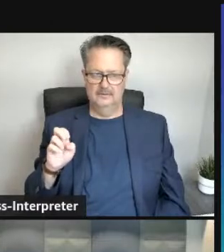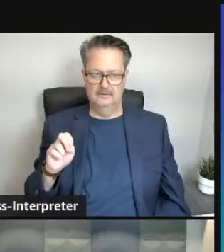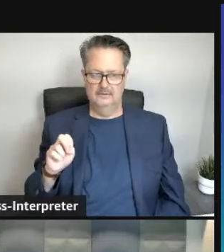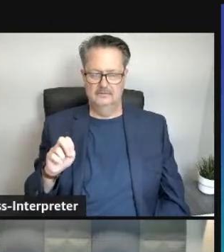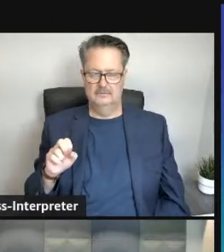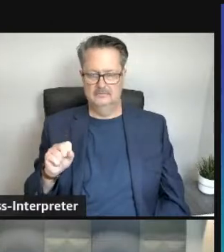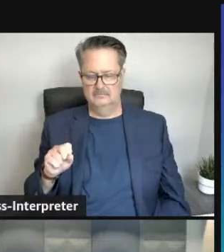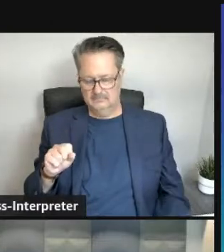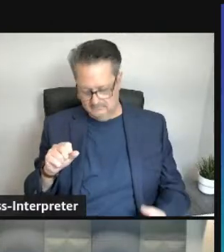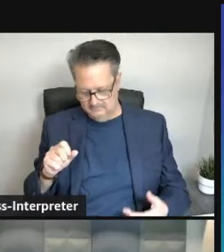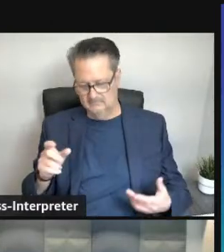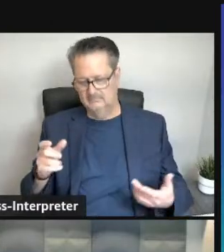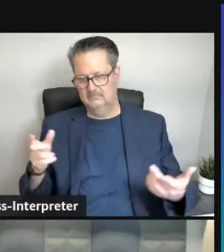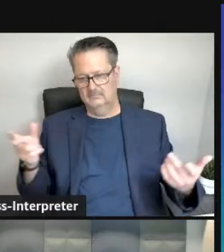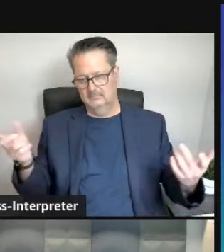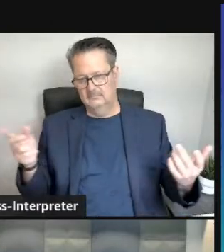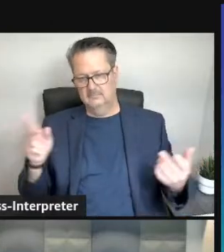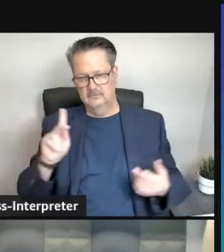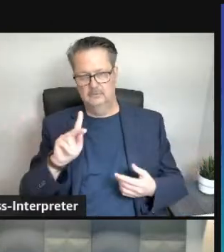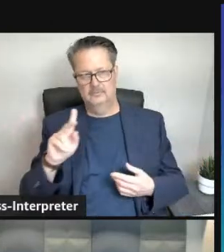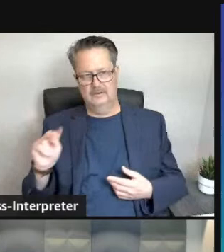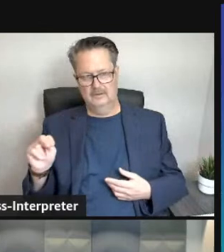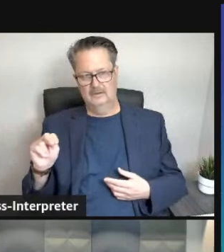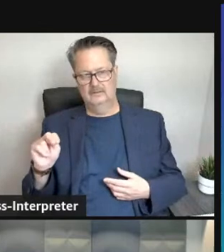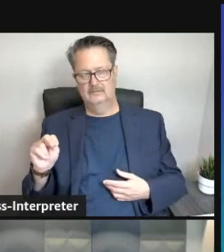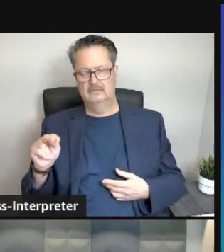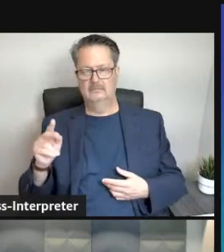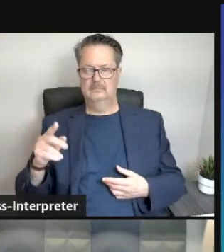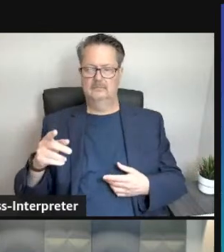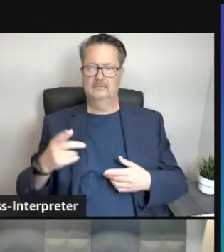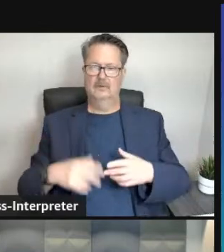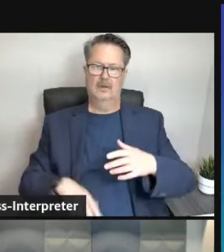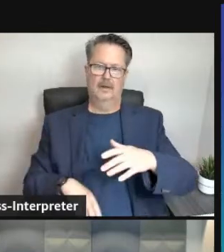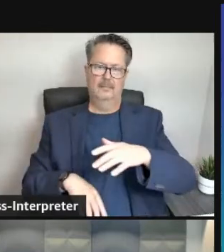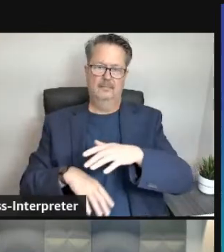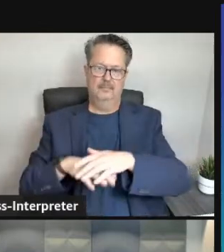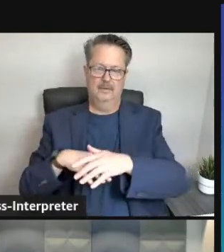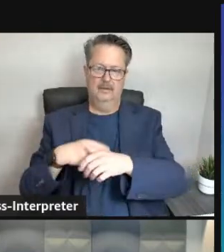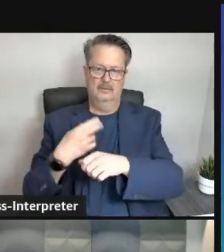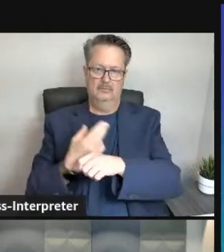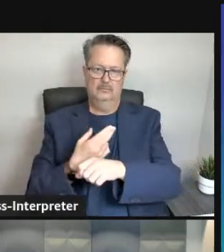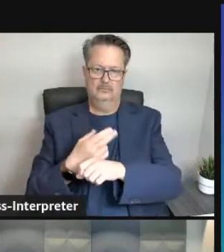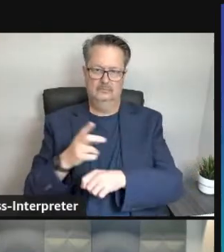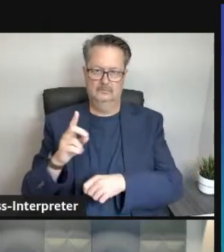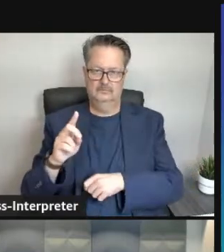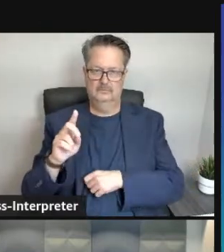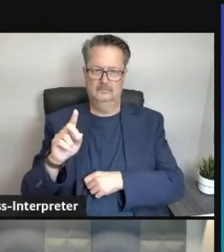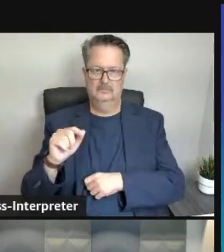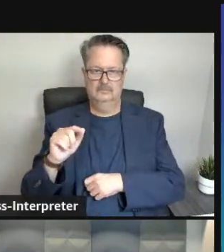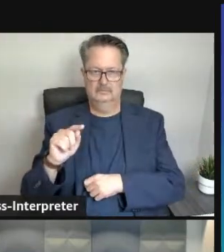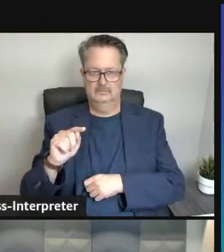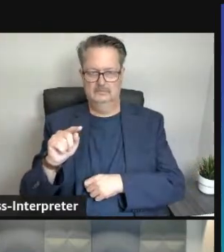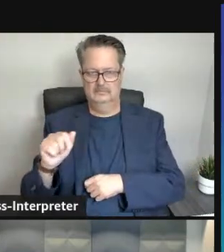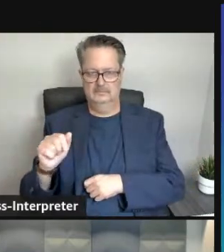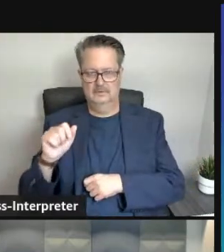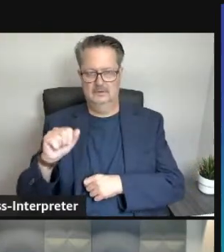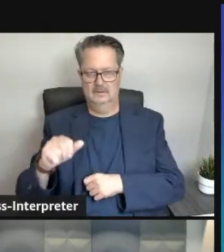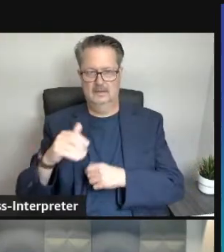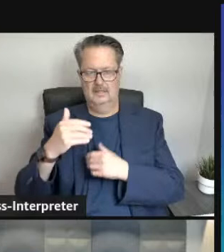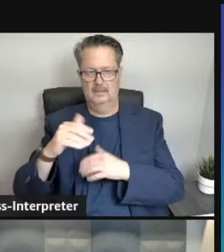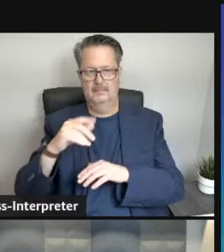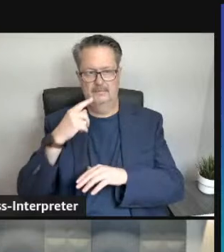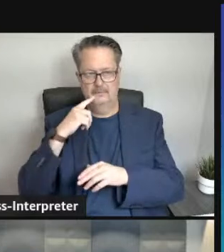optimizing workloads across a cluster of machines, and data and ML teams can define resource requests and limits for each